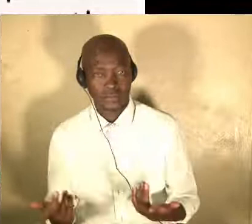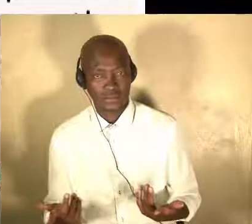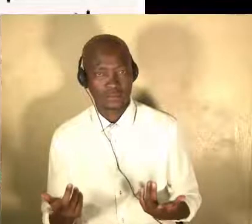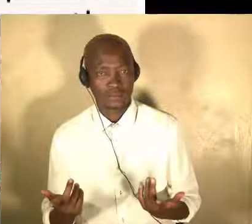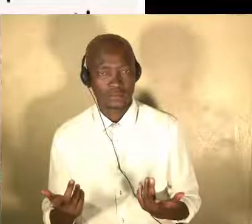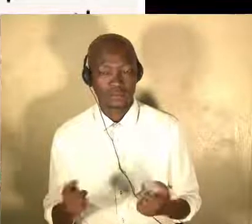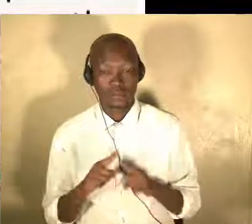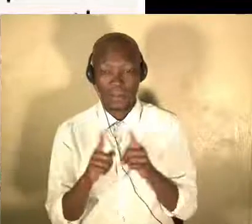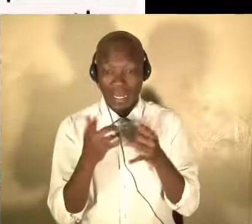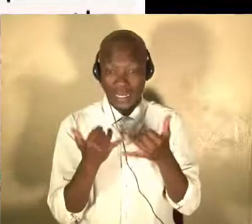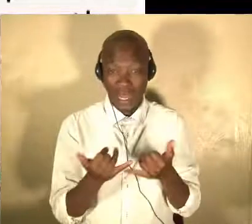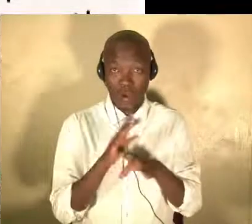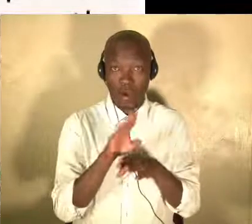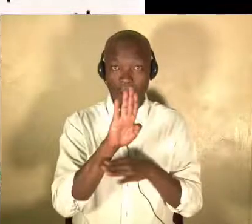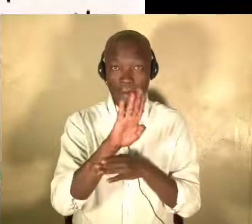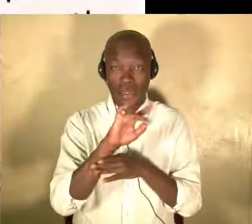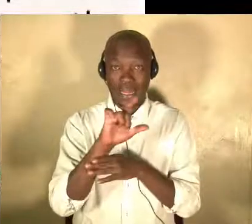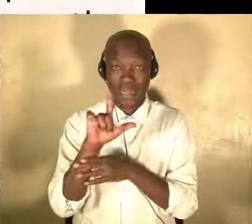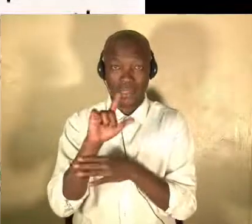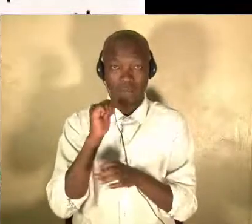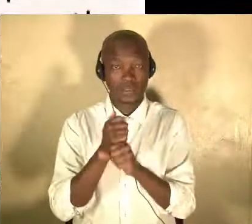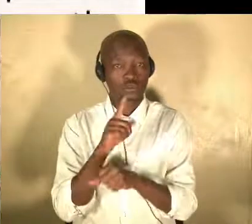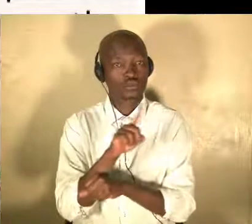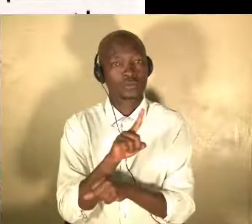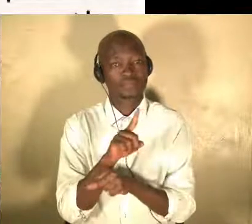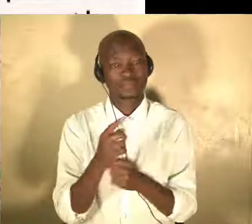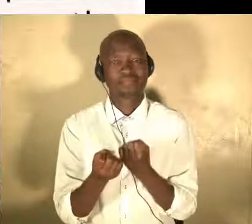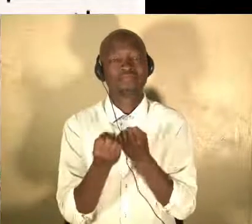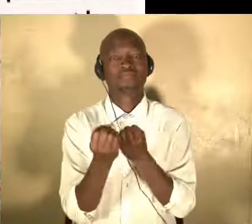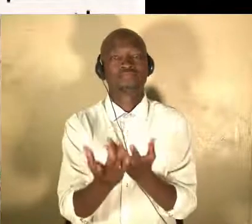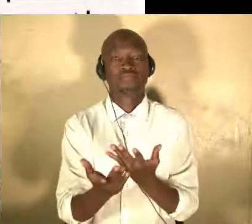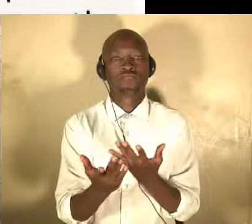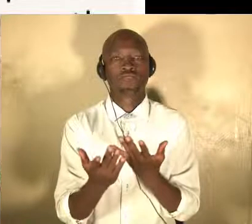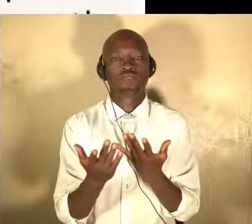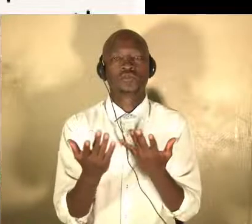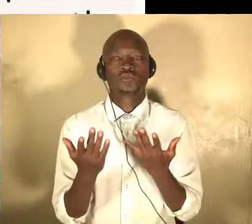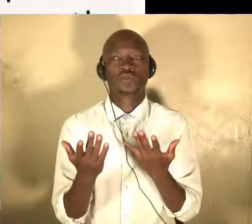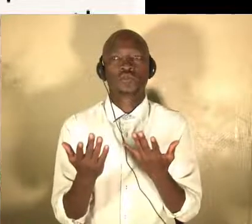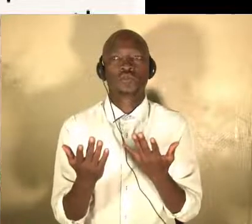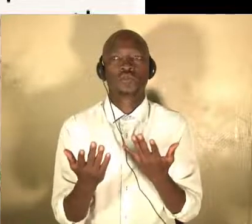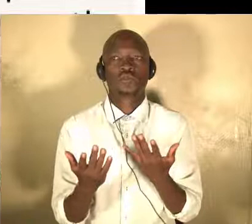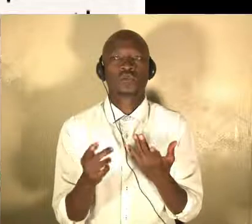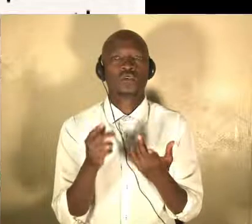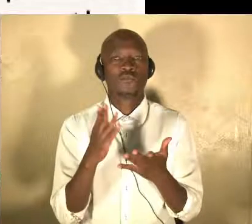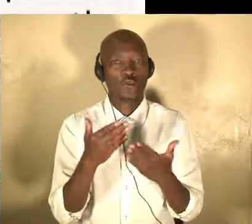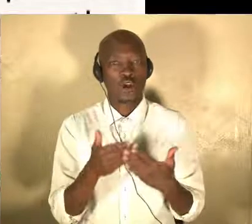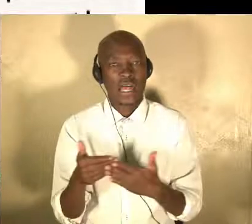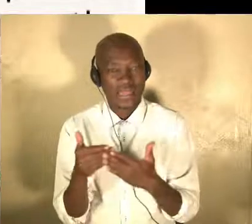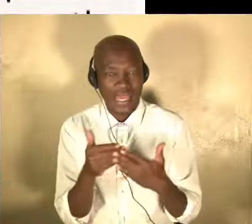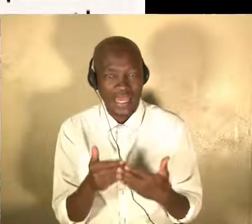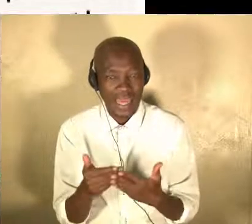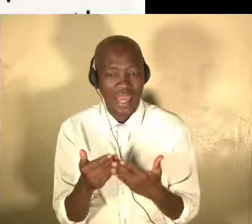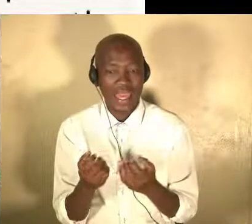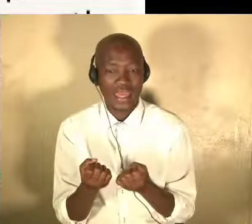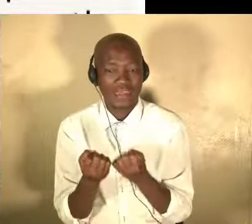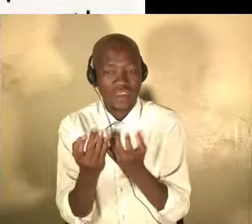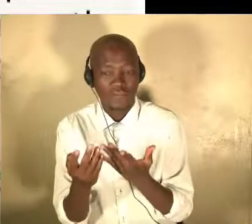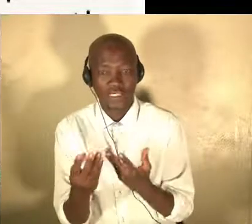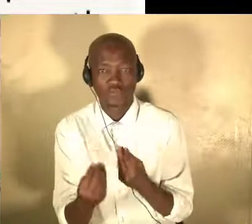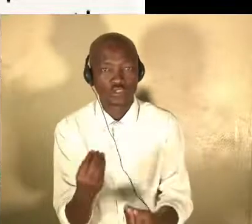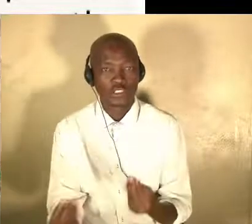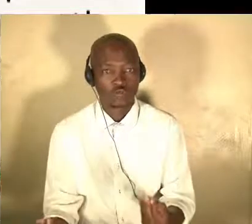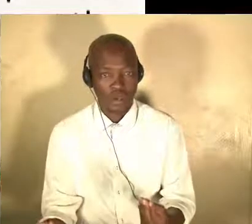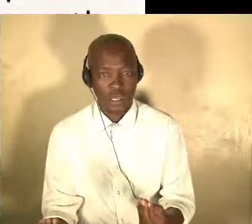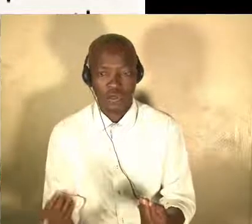instance, the bill makes provision for the caregivers who are caring for